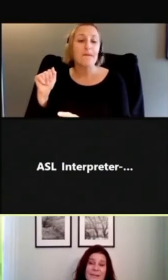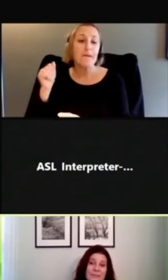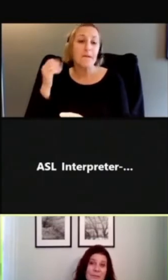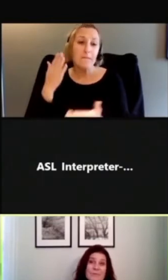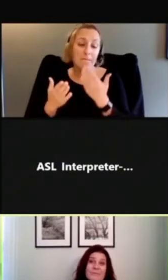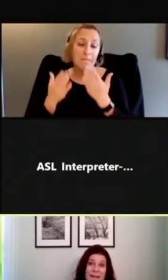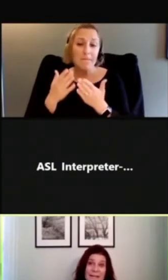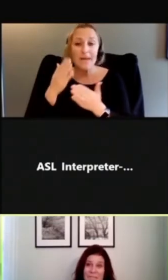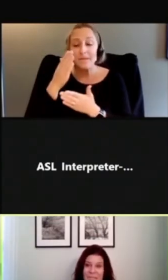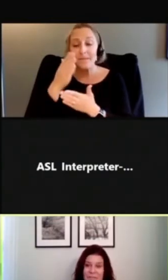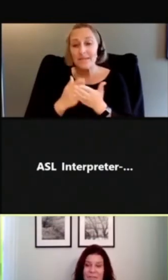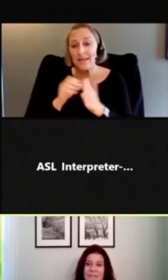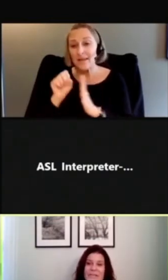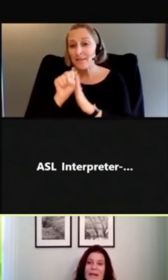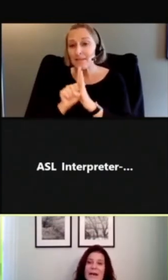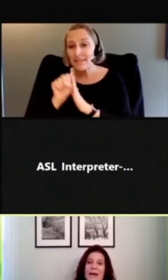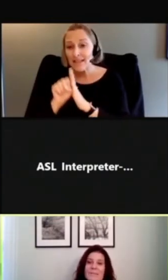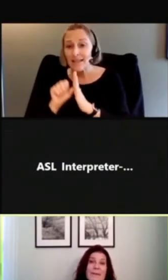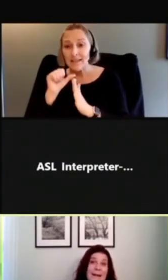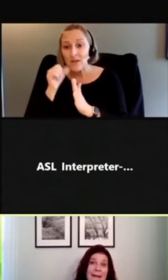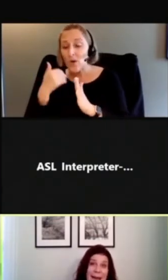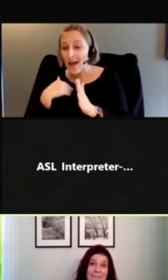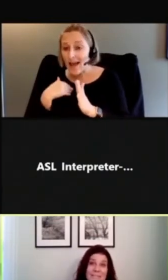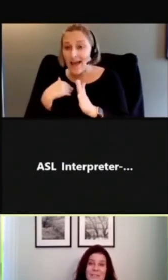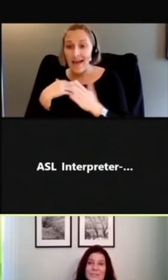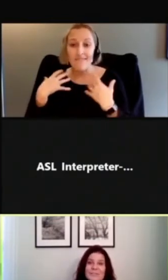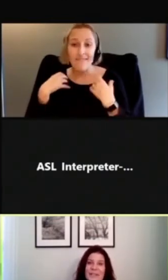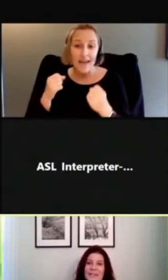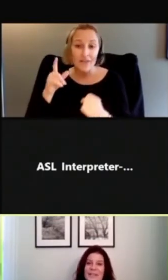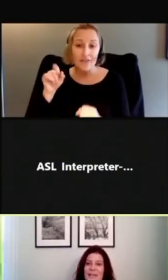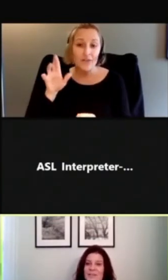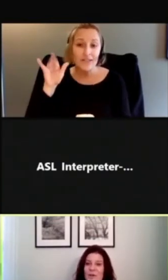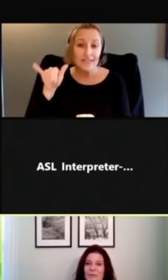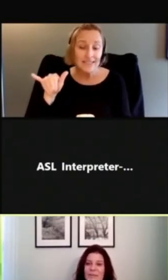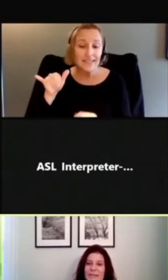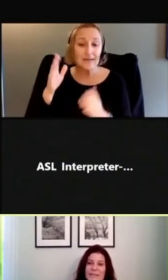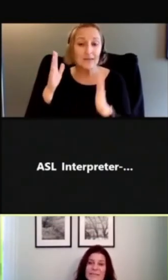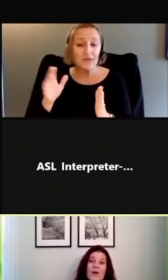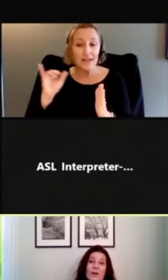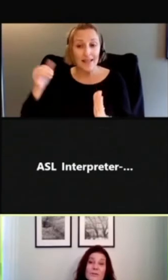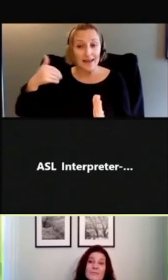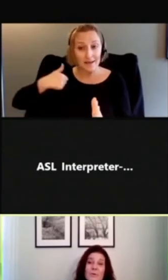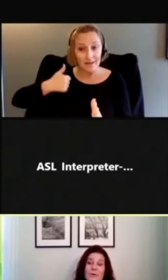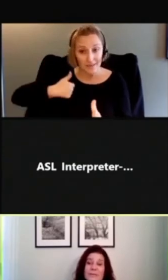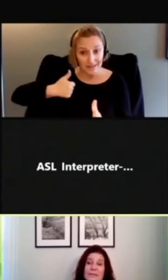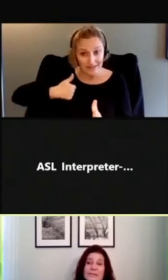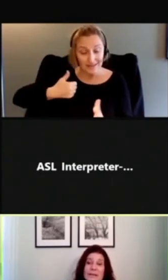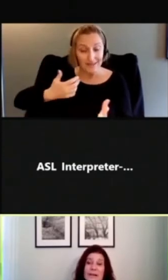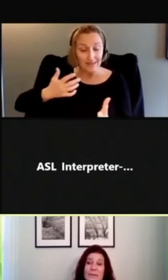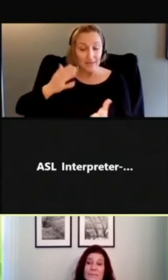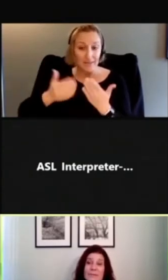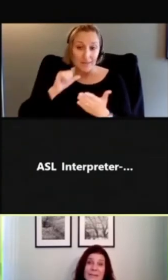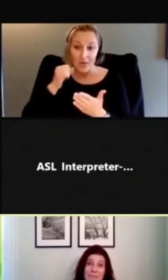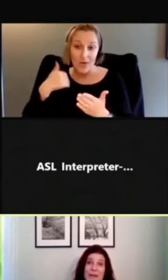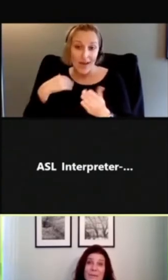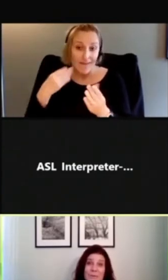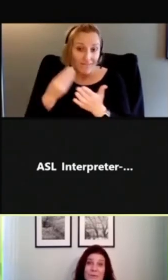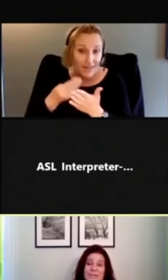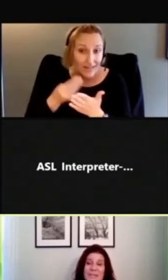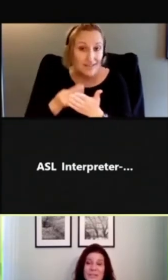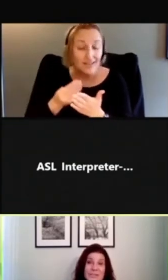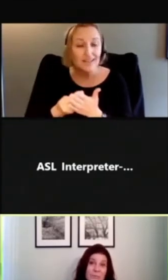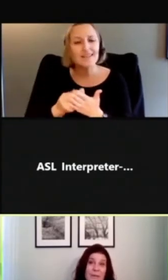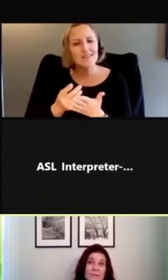like myself who's providing materials. They may not have additional funding. So really it's hard for these